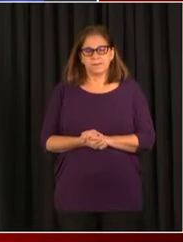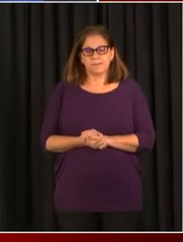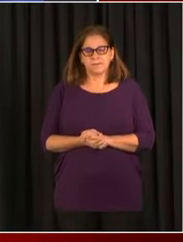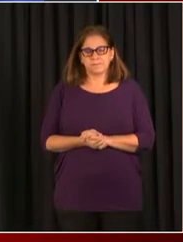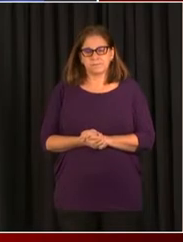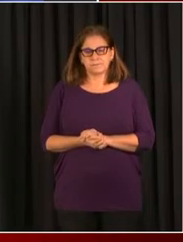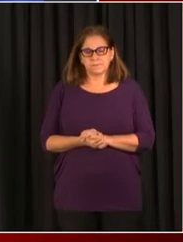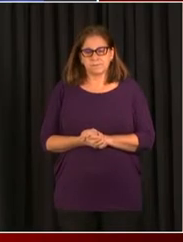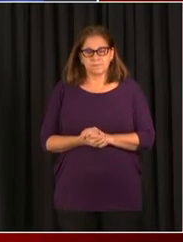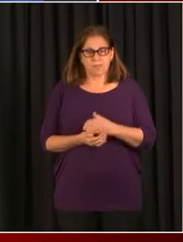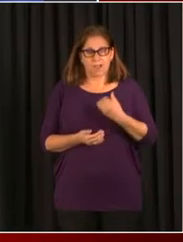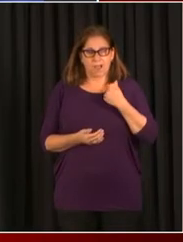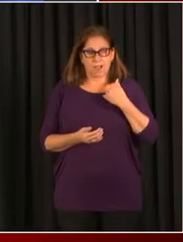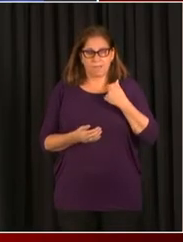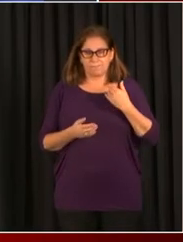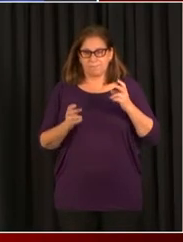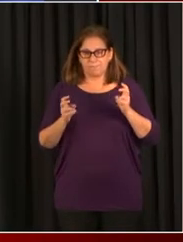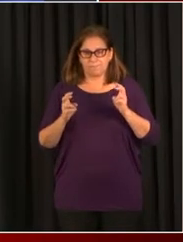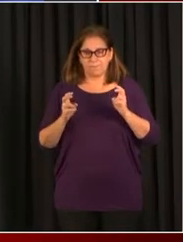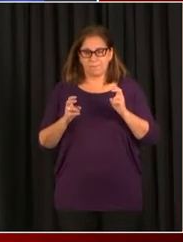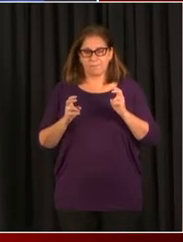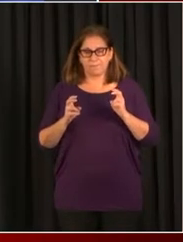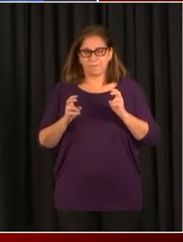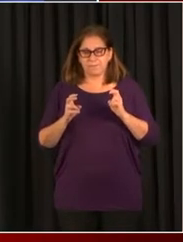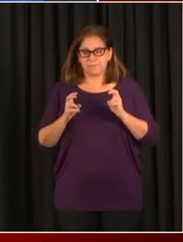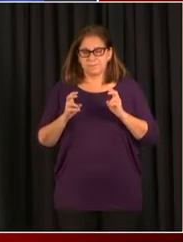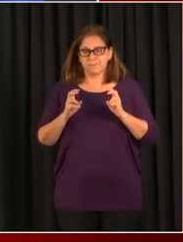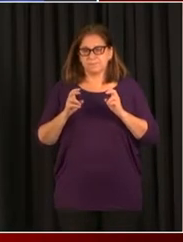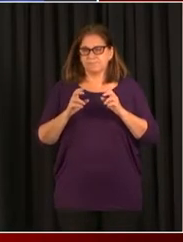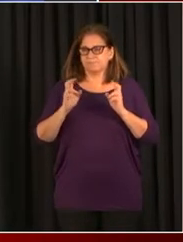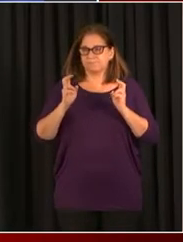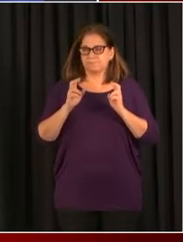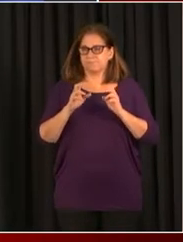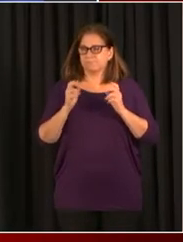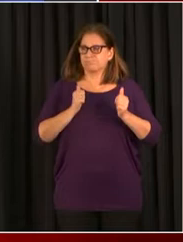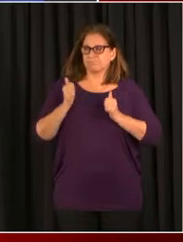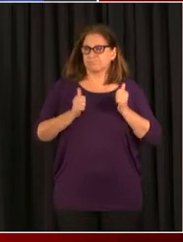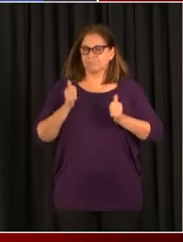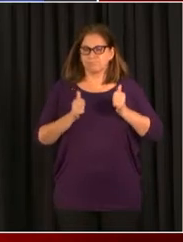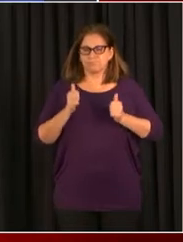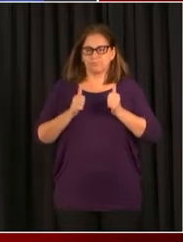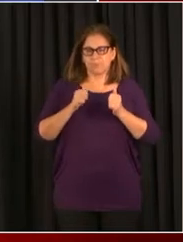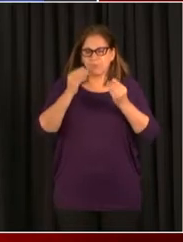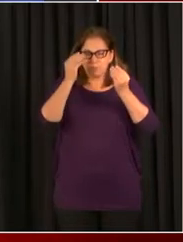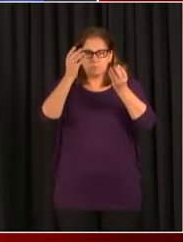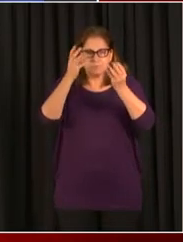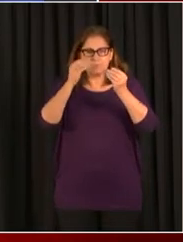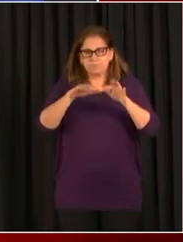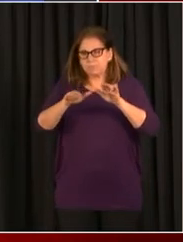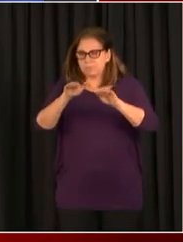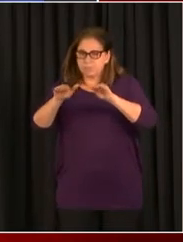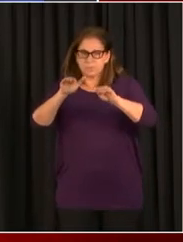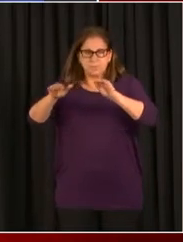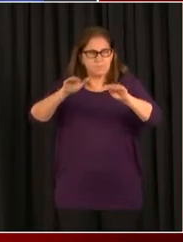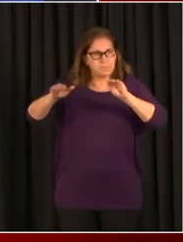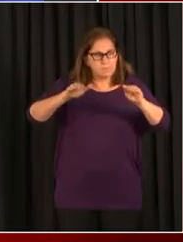aggressive early adoption of the technology of any market so far, based on our conversations with Apple